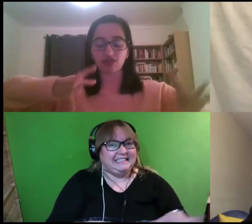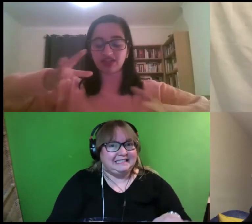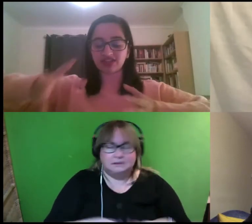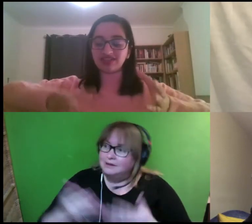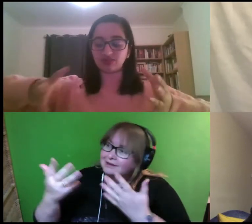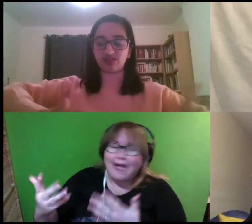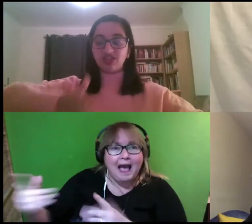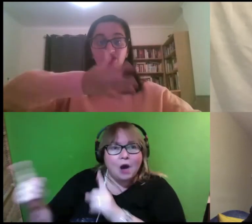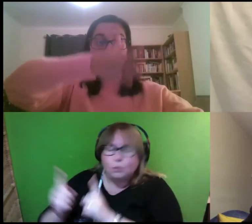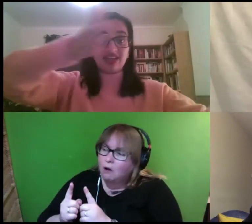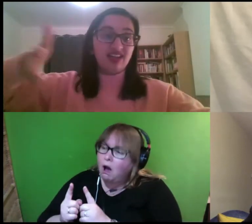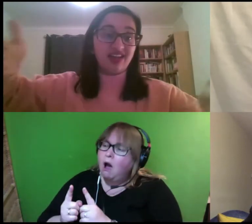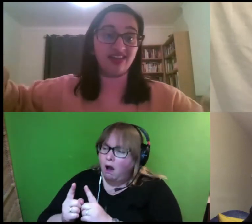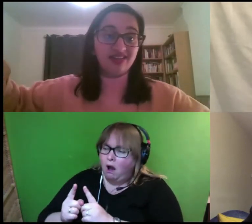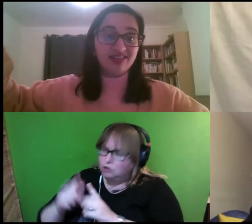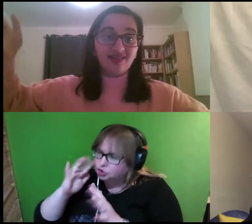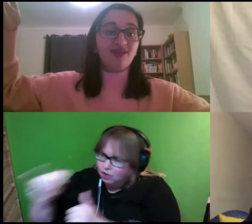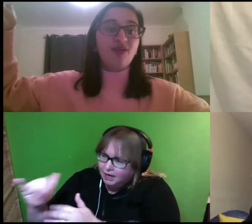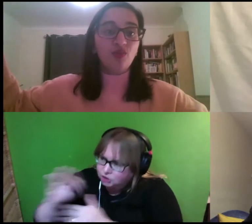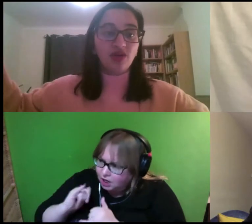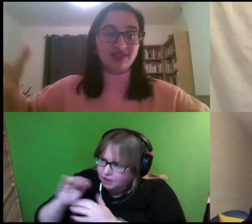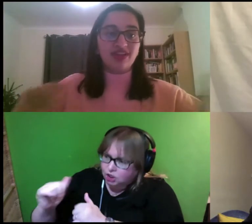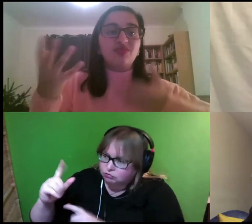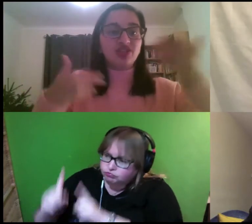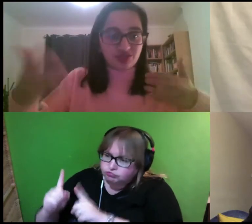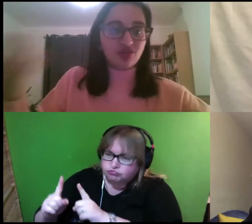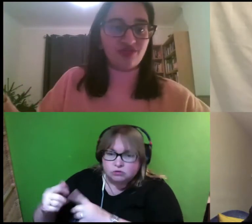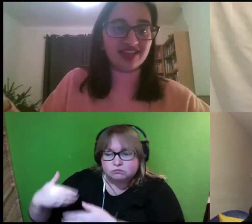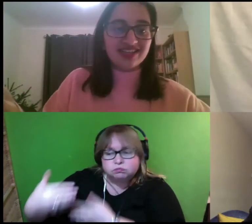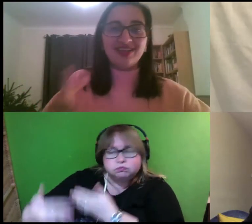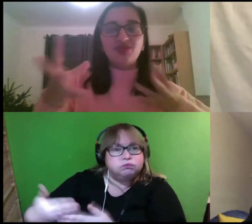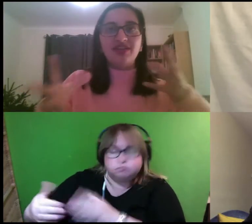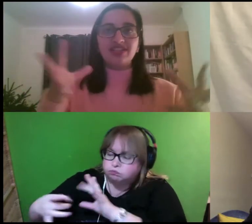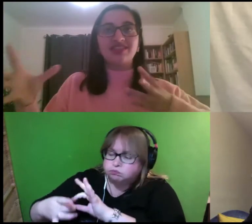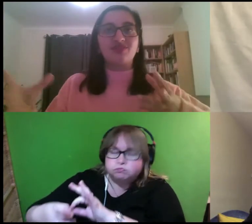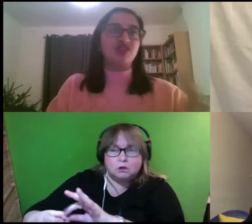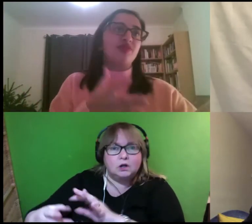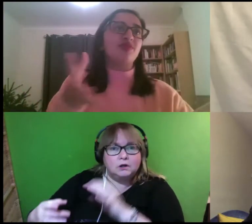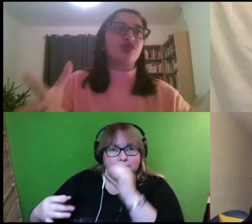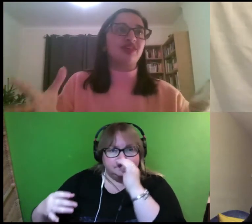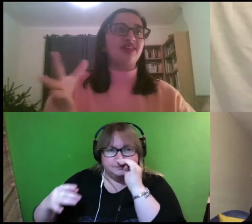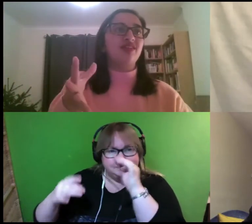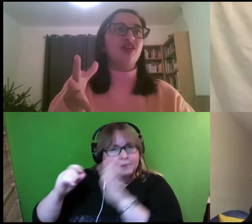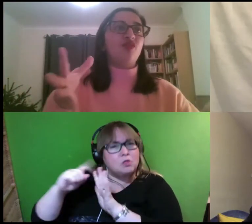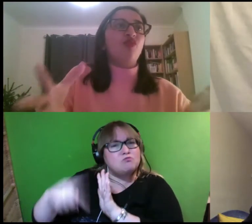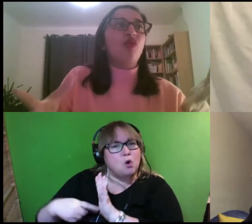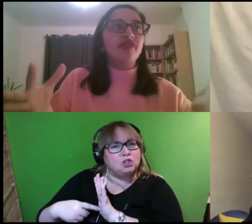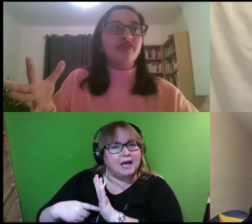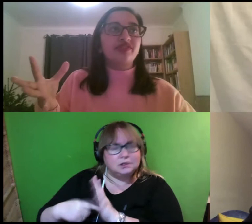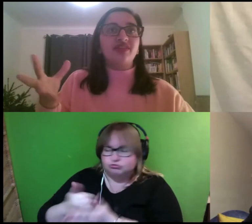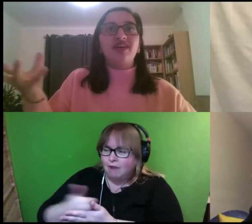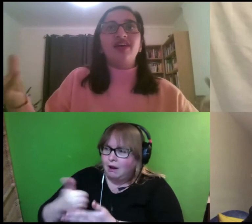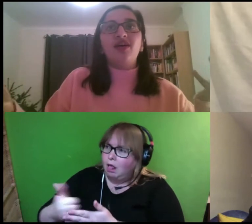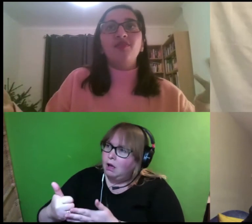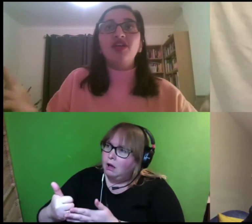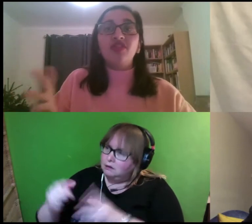it in terms of this project. We check in like once, like we talk regularly, but in terms of that project, we maybe talk like